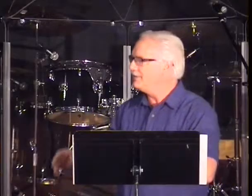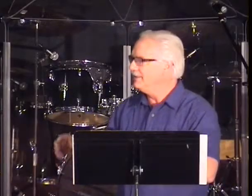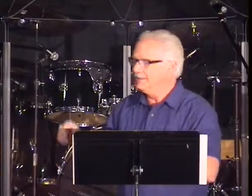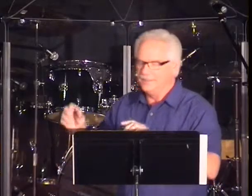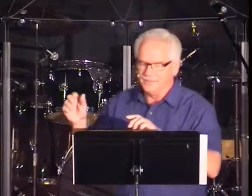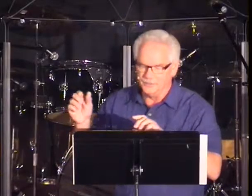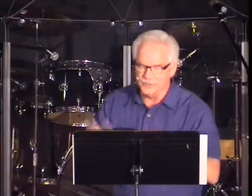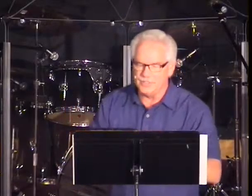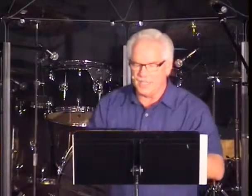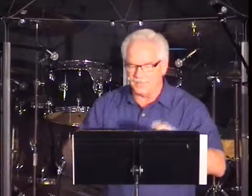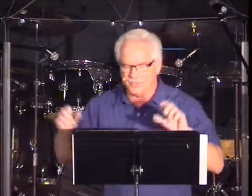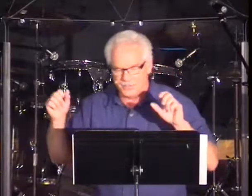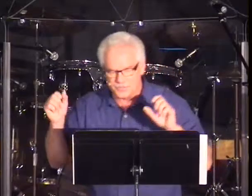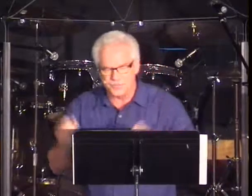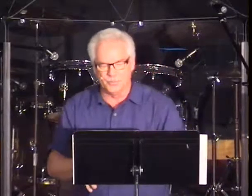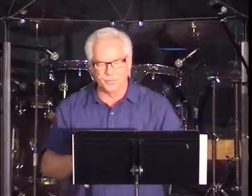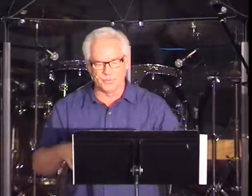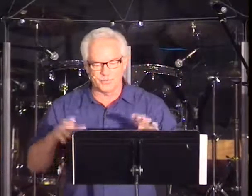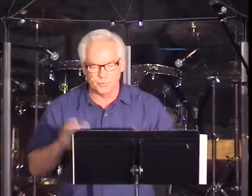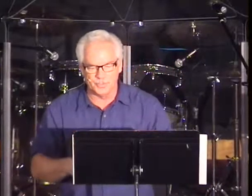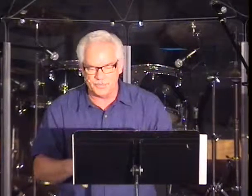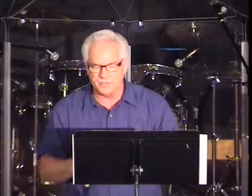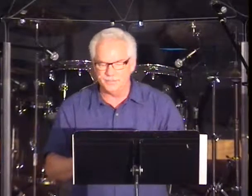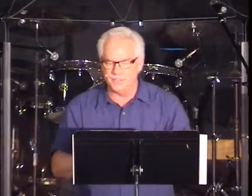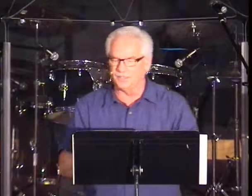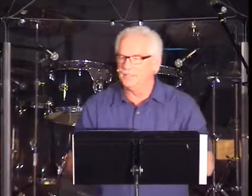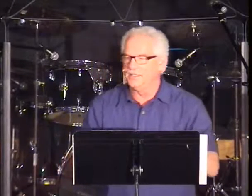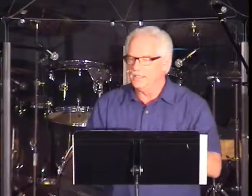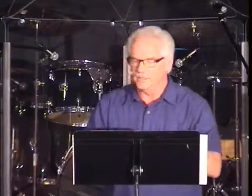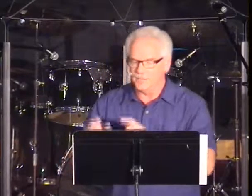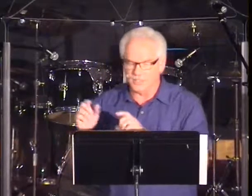dogs. You know, roasting hot dogs, s'mores, storytelling,